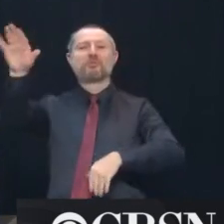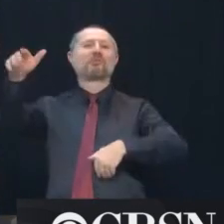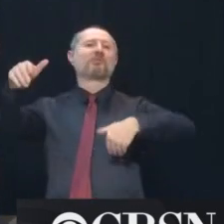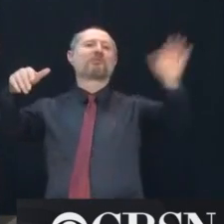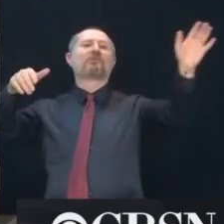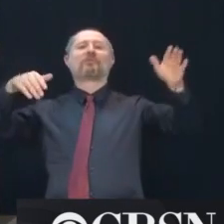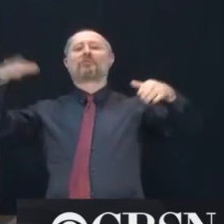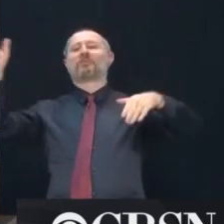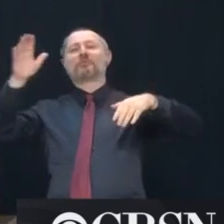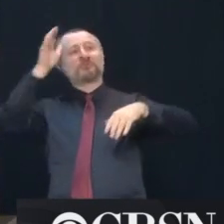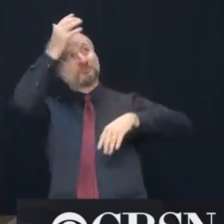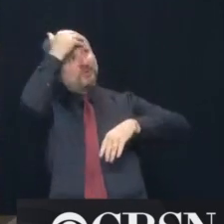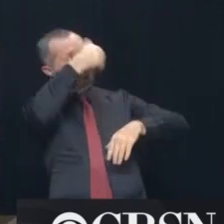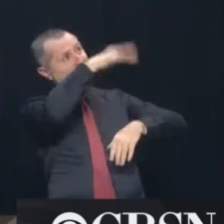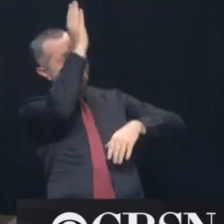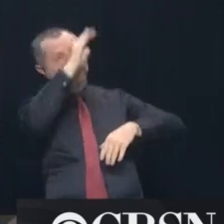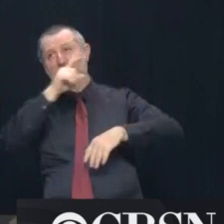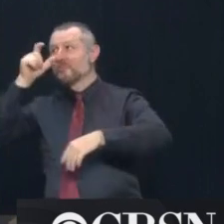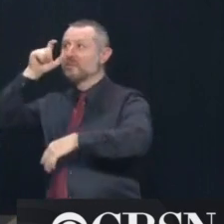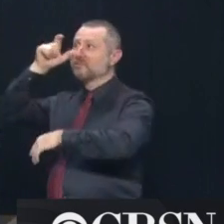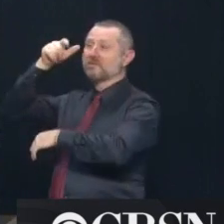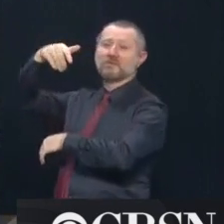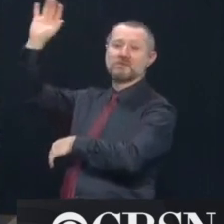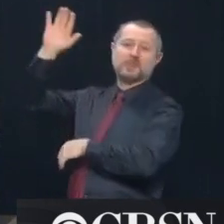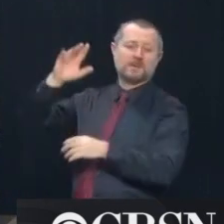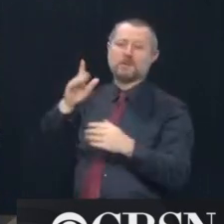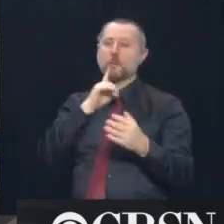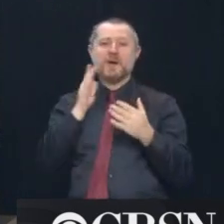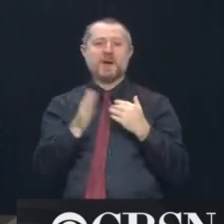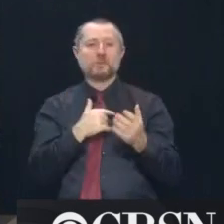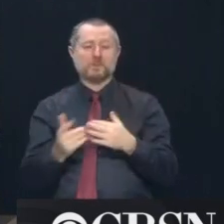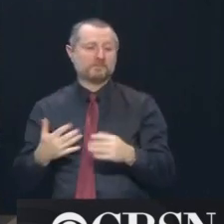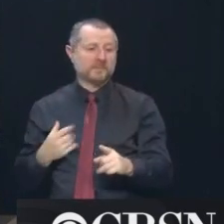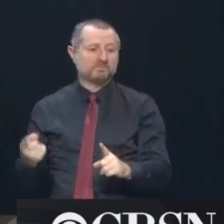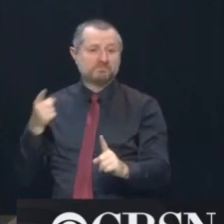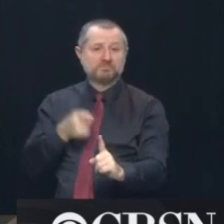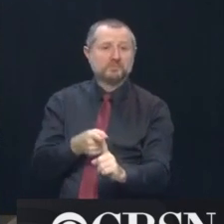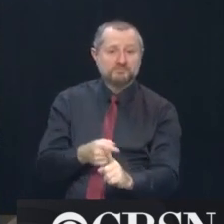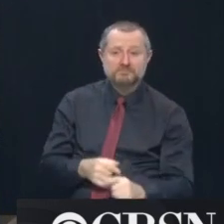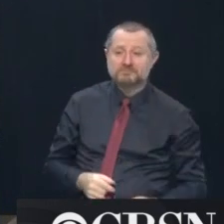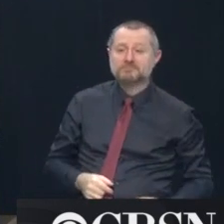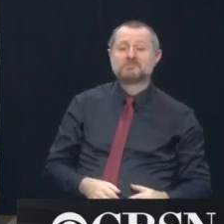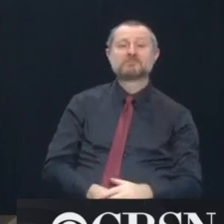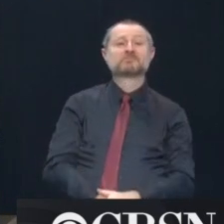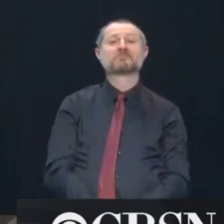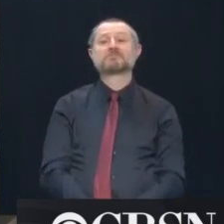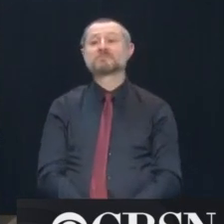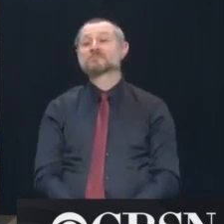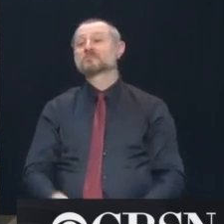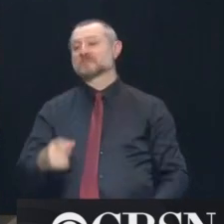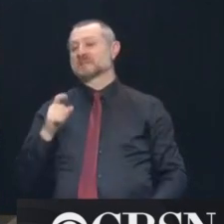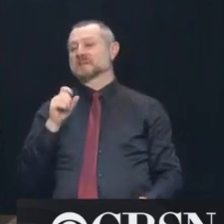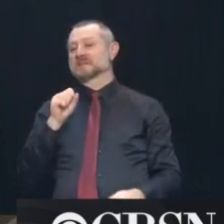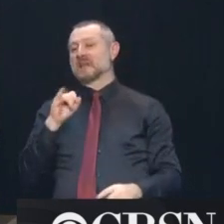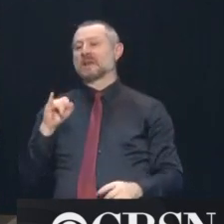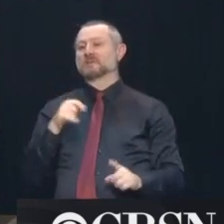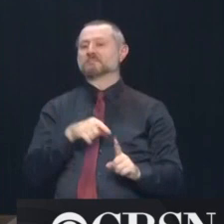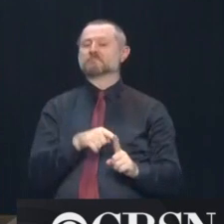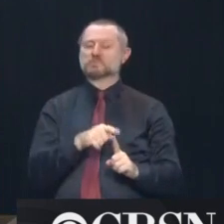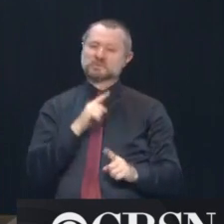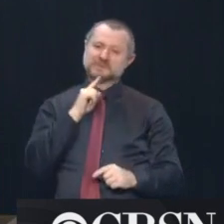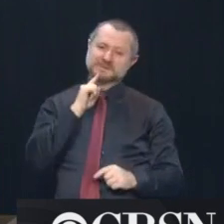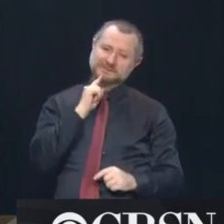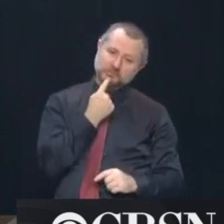Trump's and Biden's health experts. But anyway, we've had a most significant problem in Staten Island. That's where we have an